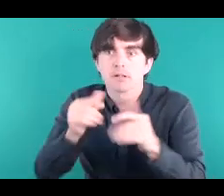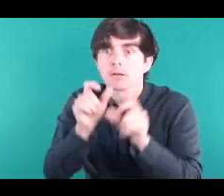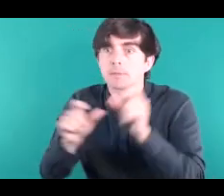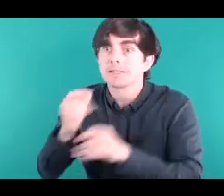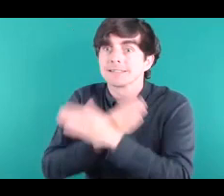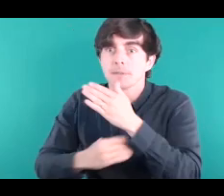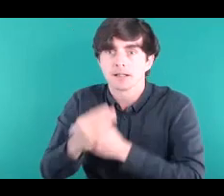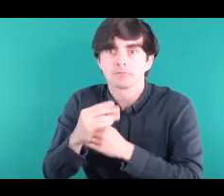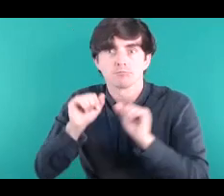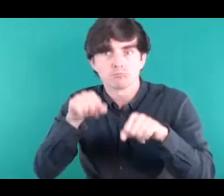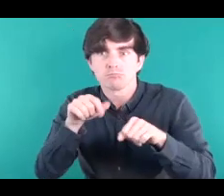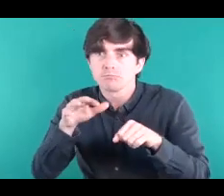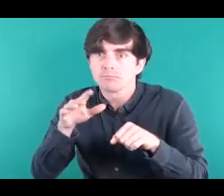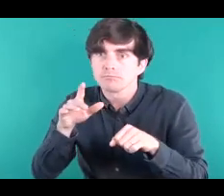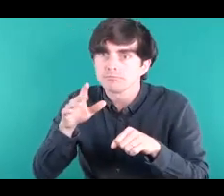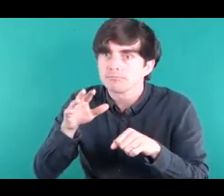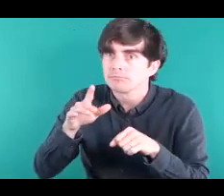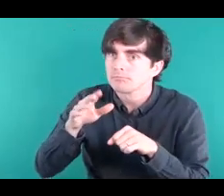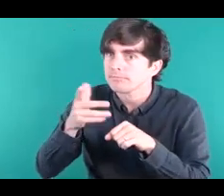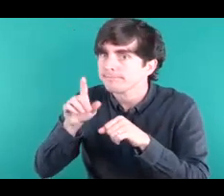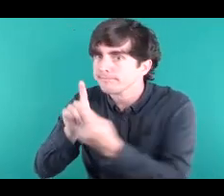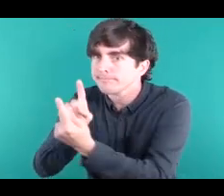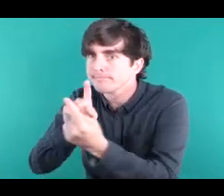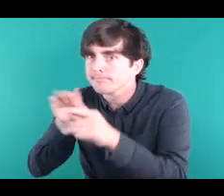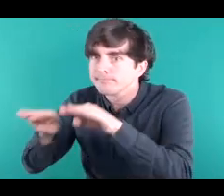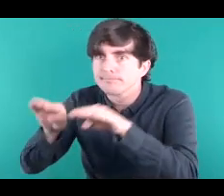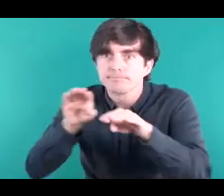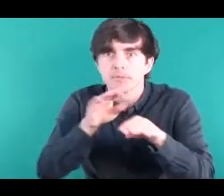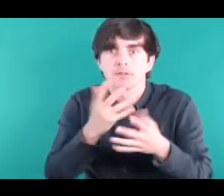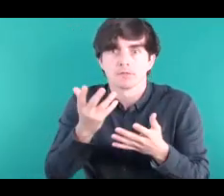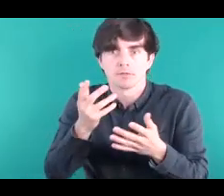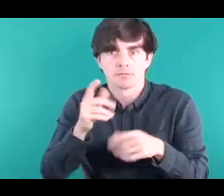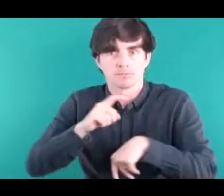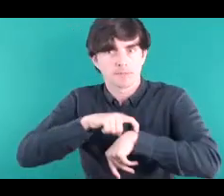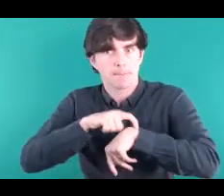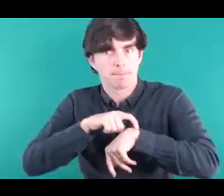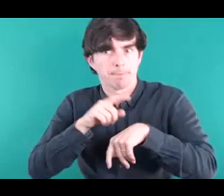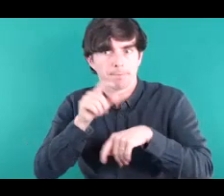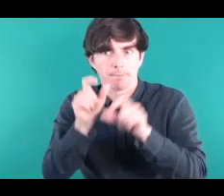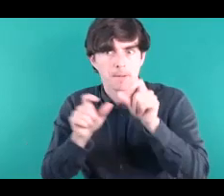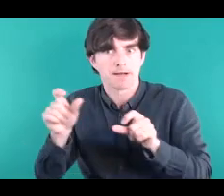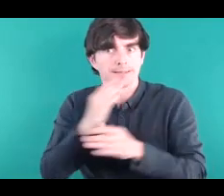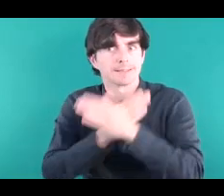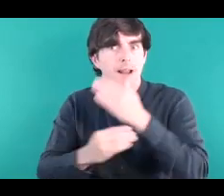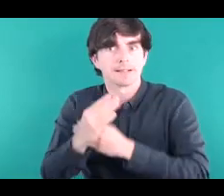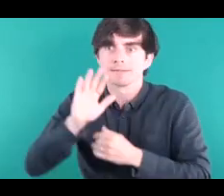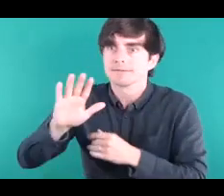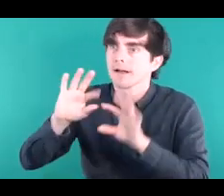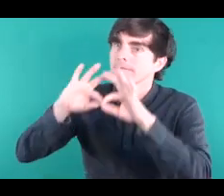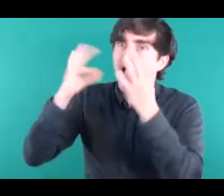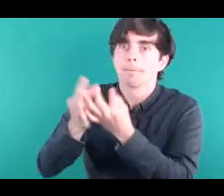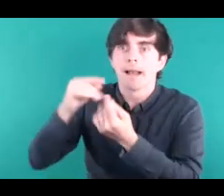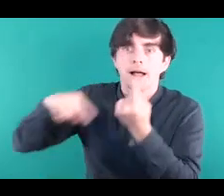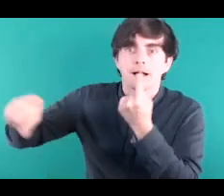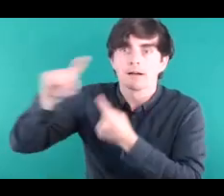it's very unsteady, and it shows that most countries, despite there is more awareness, I think we can say that, than